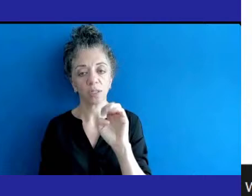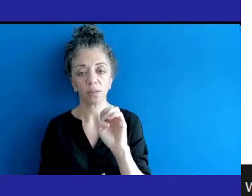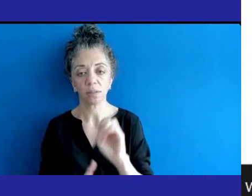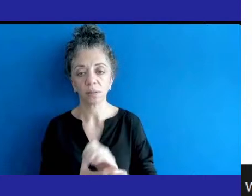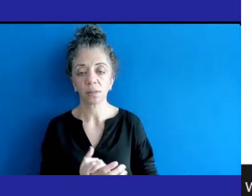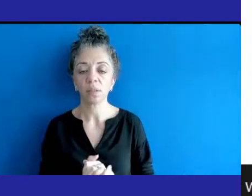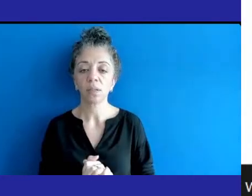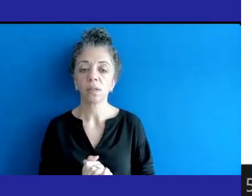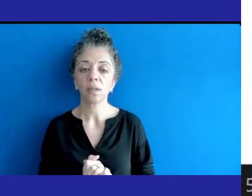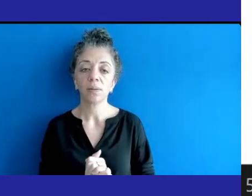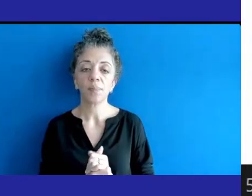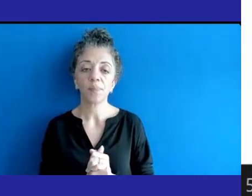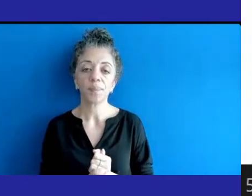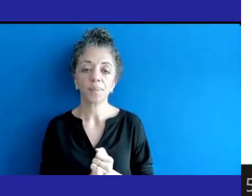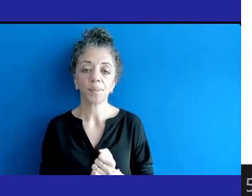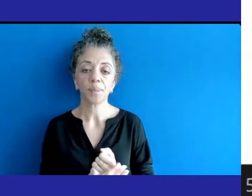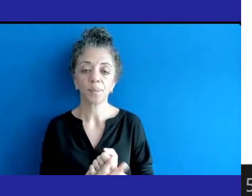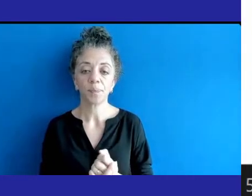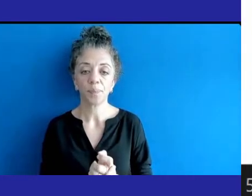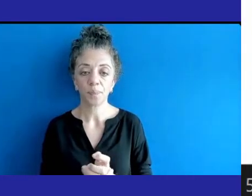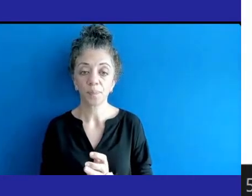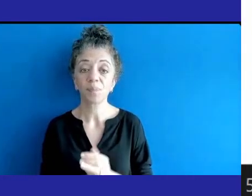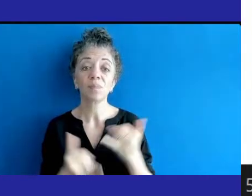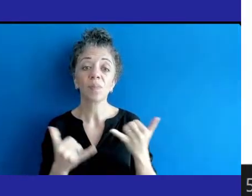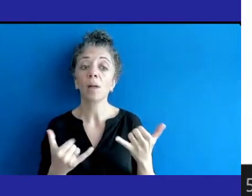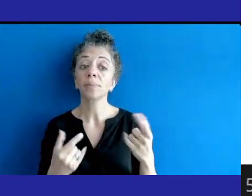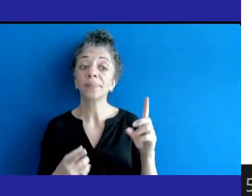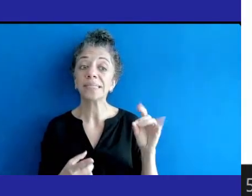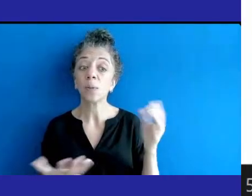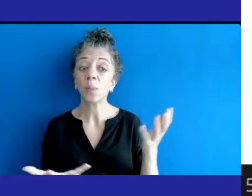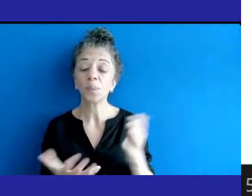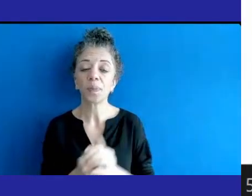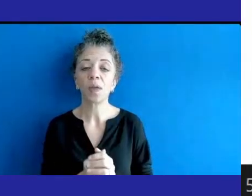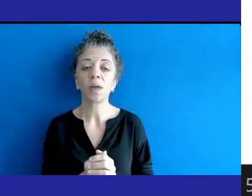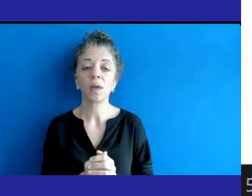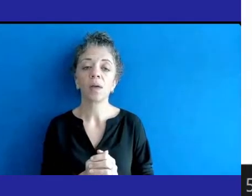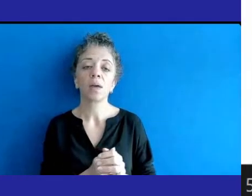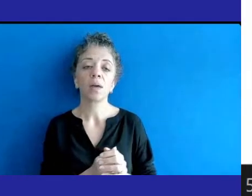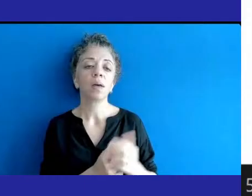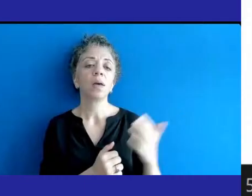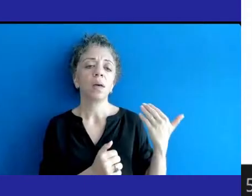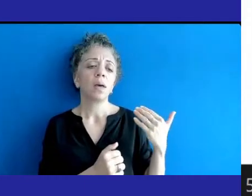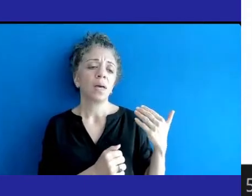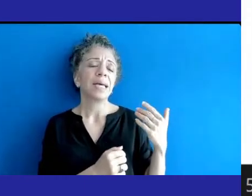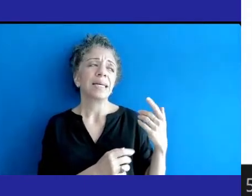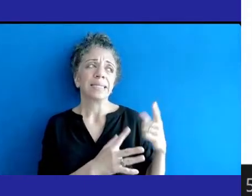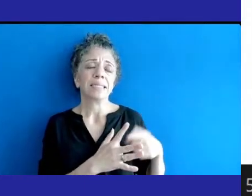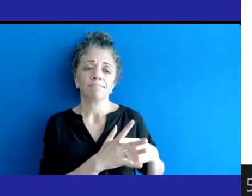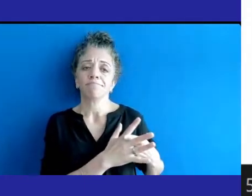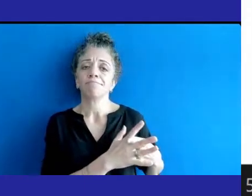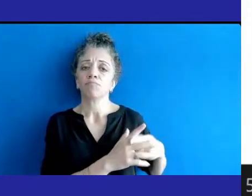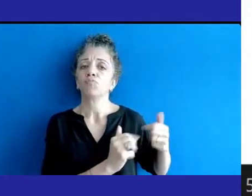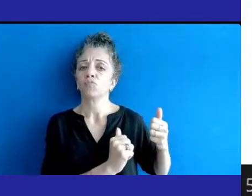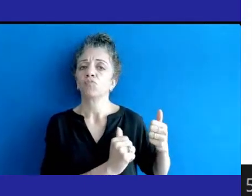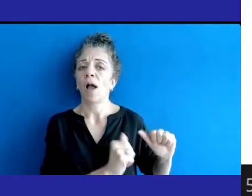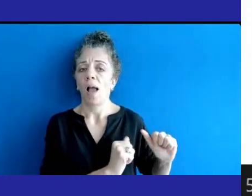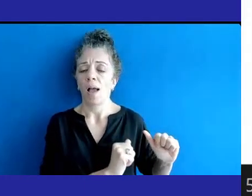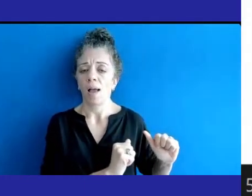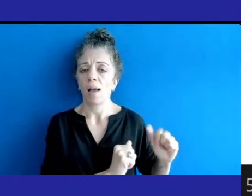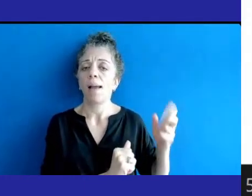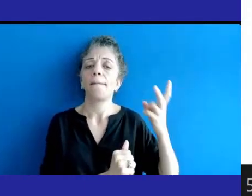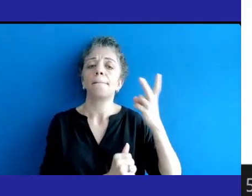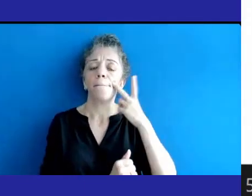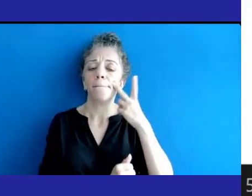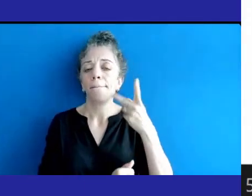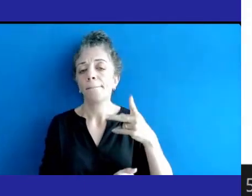please. So what we did was we initially did pilots, both for recertification as well as onboarding,